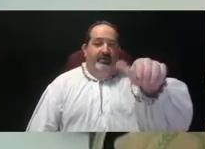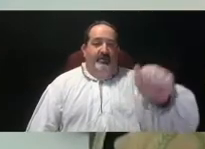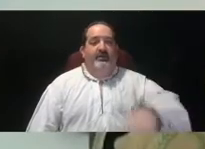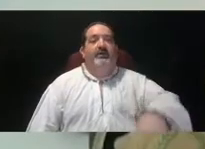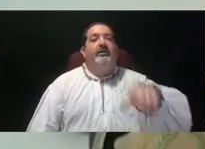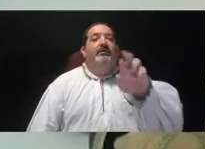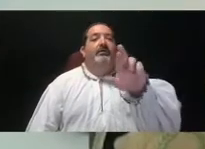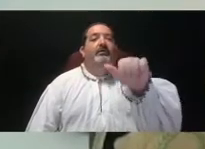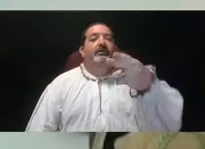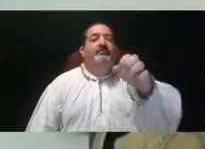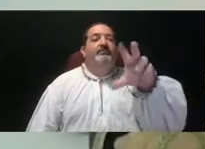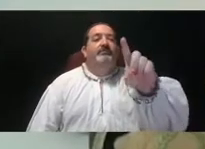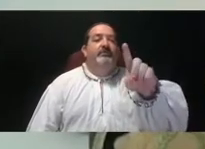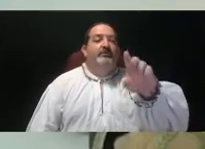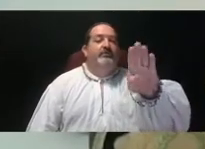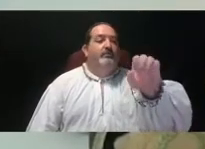Bowman,